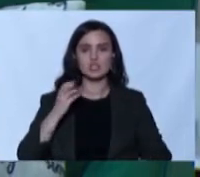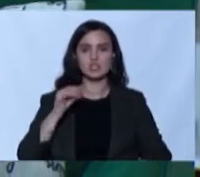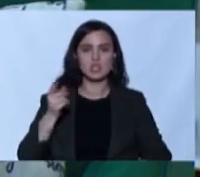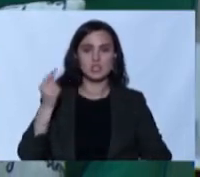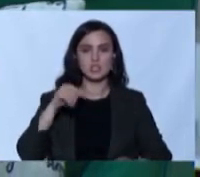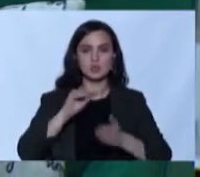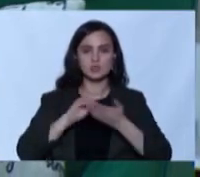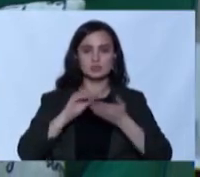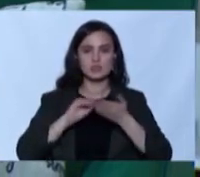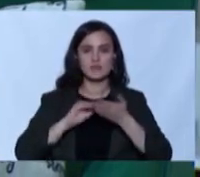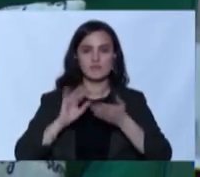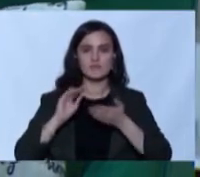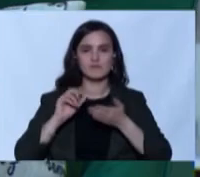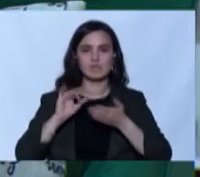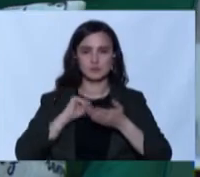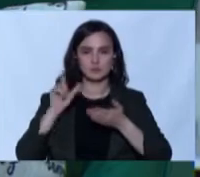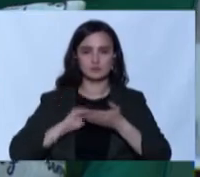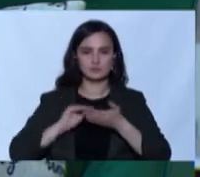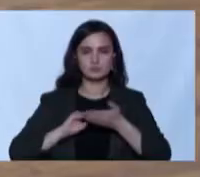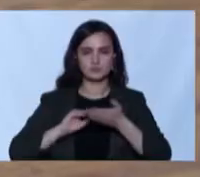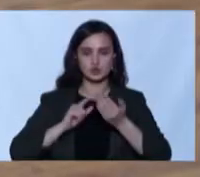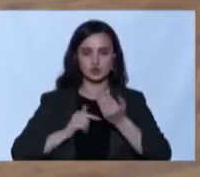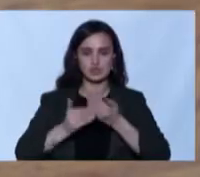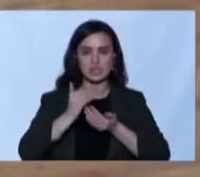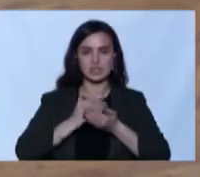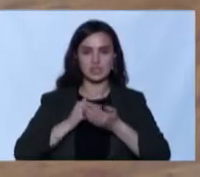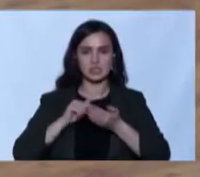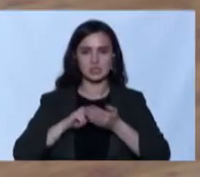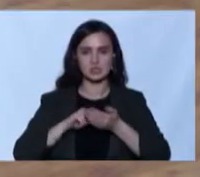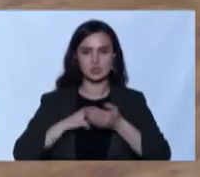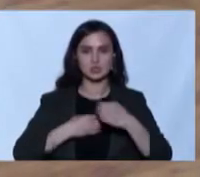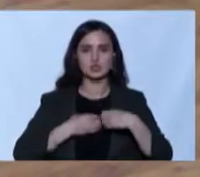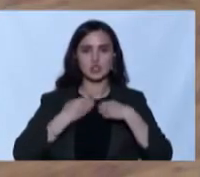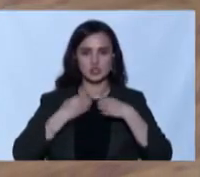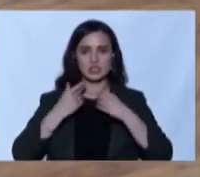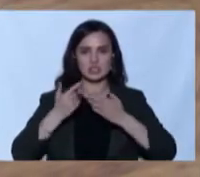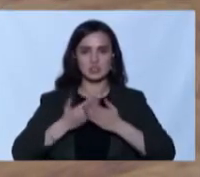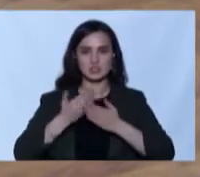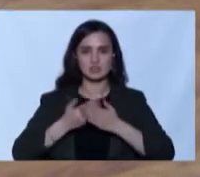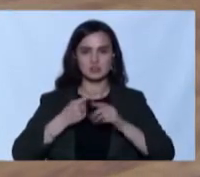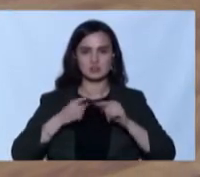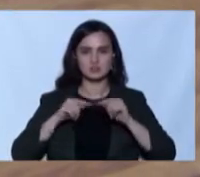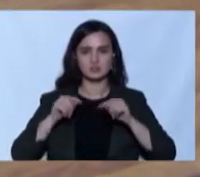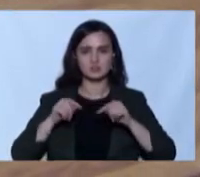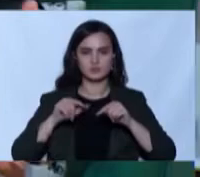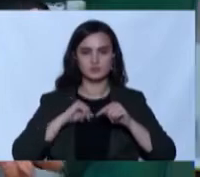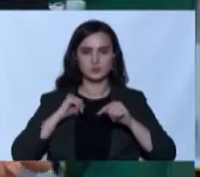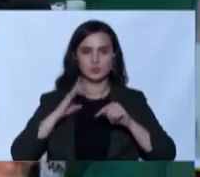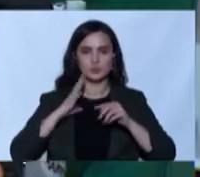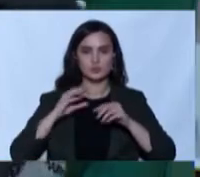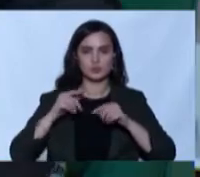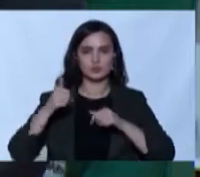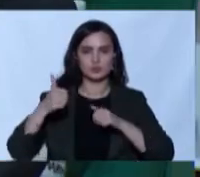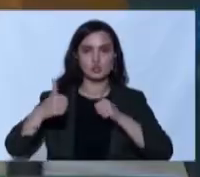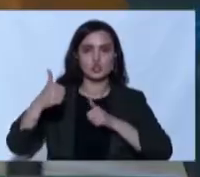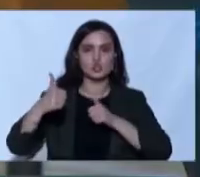write Frankenstein. She wrote it as a result of a horror story writing competition, as she was challenged by